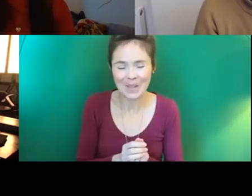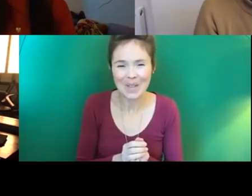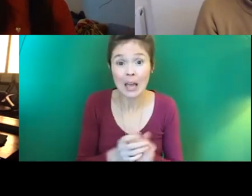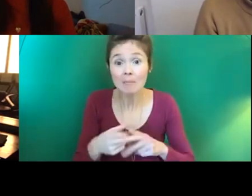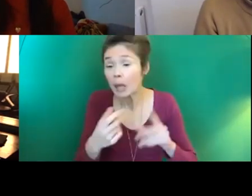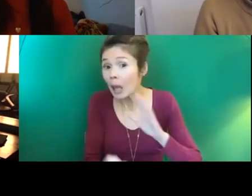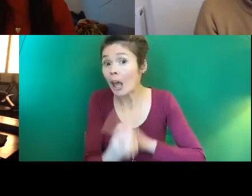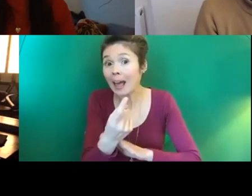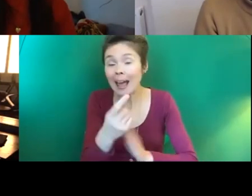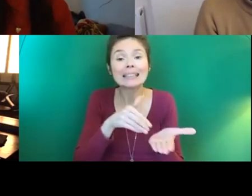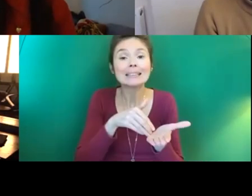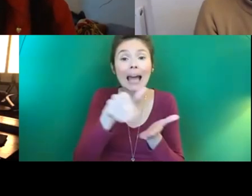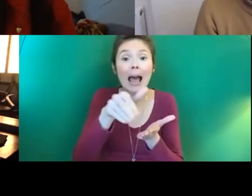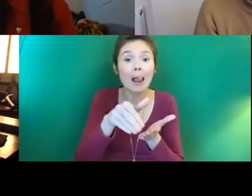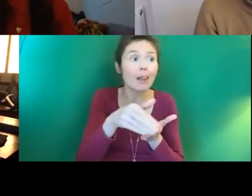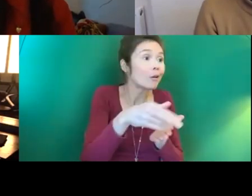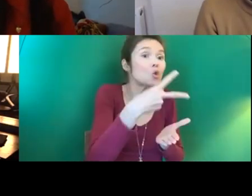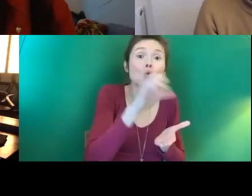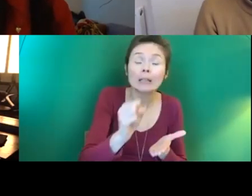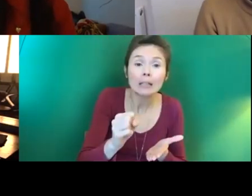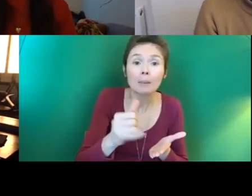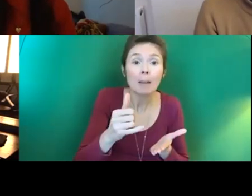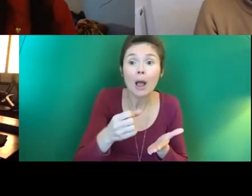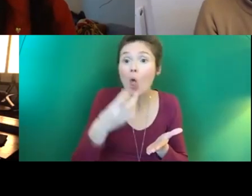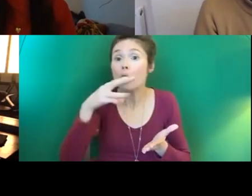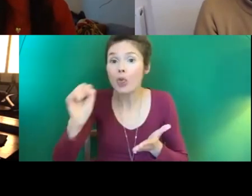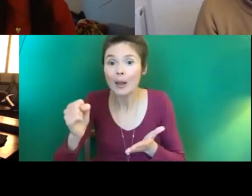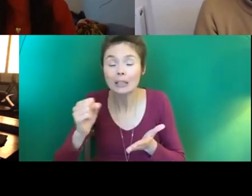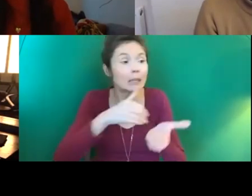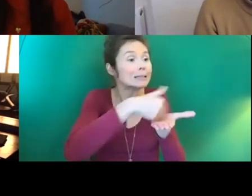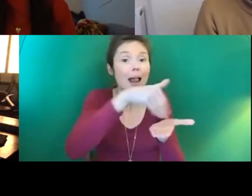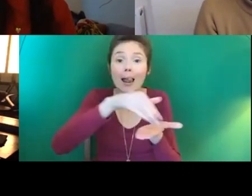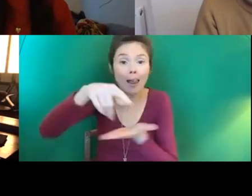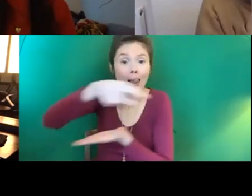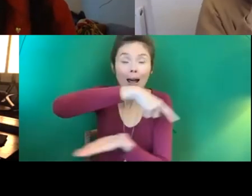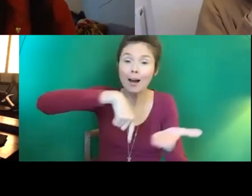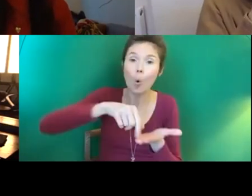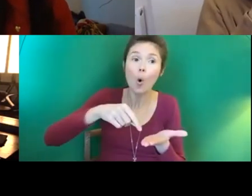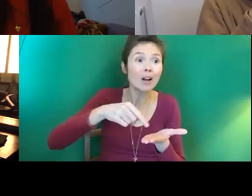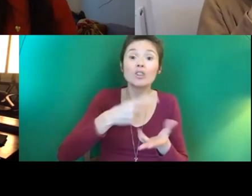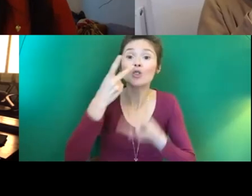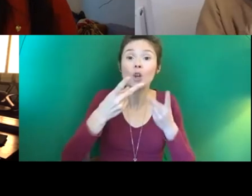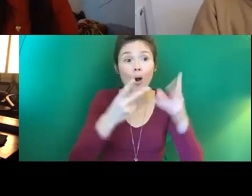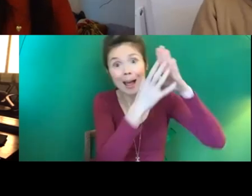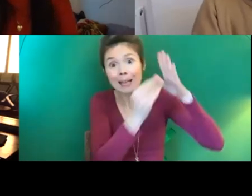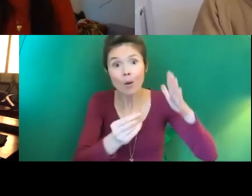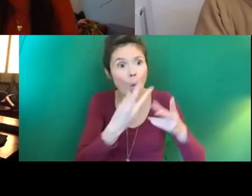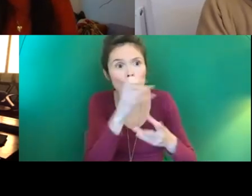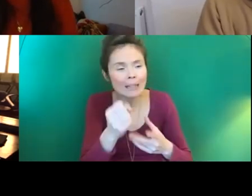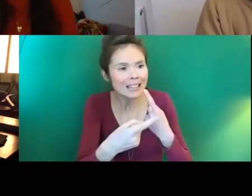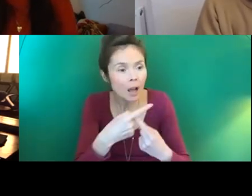copies of a couple of the songs. I'll be really, really happy with that. It's only with the support of organisations